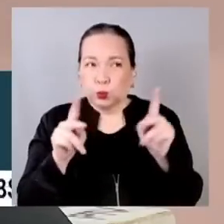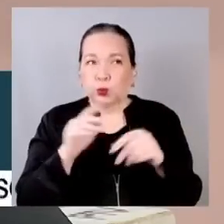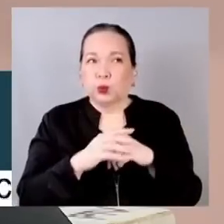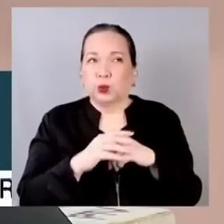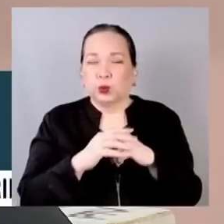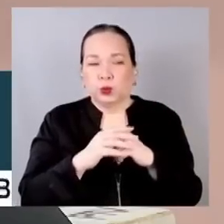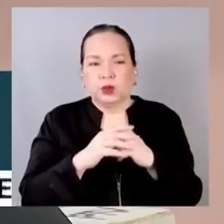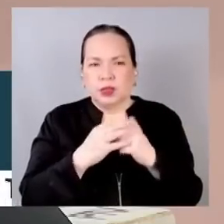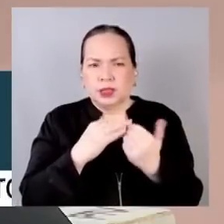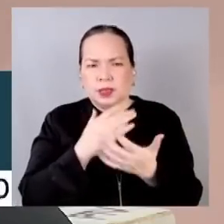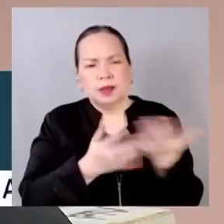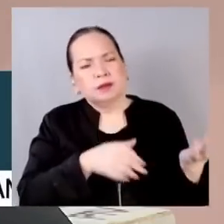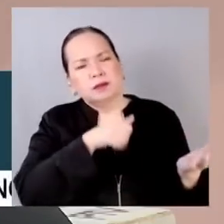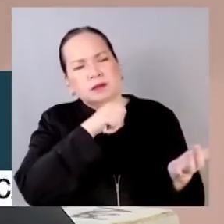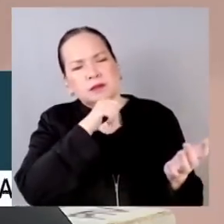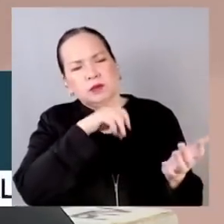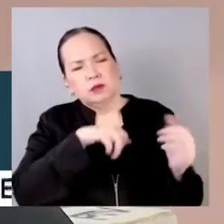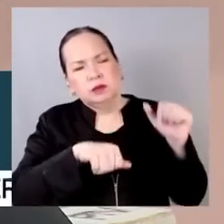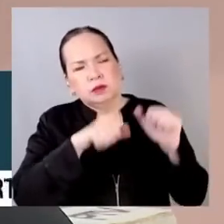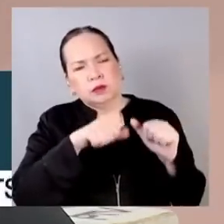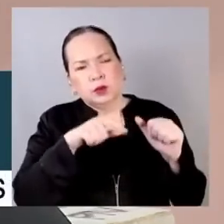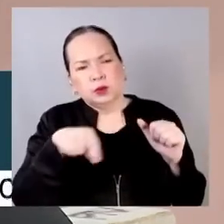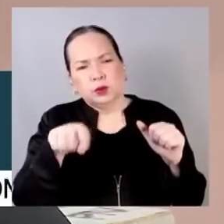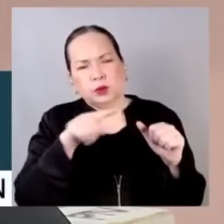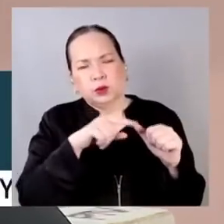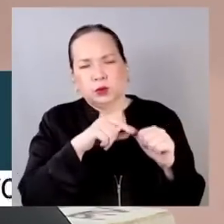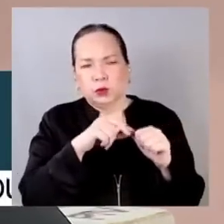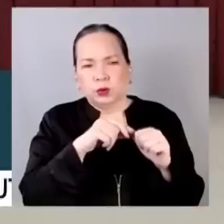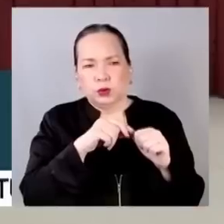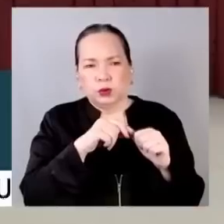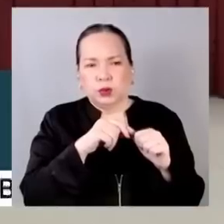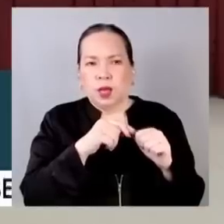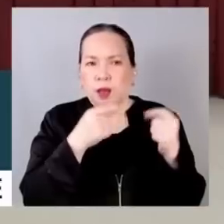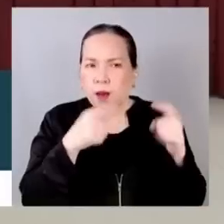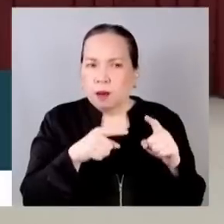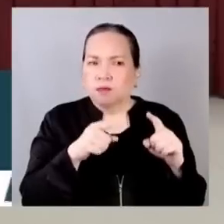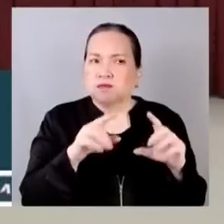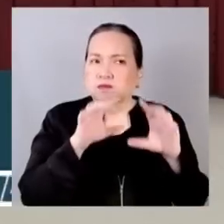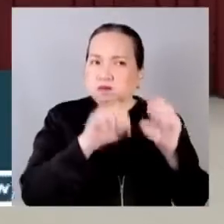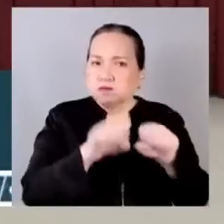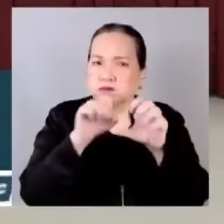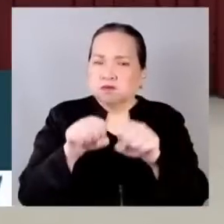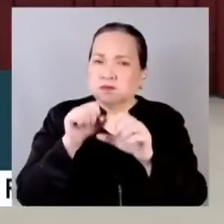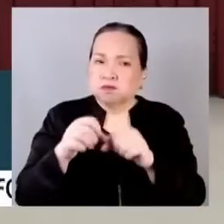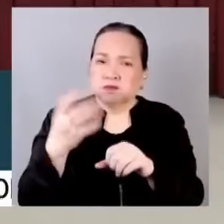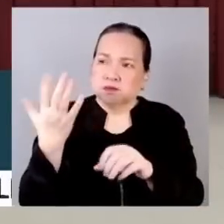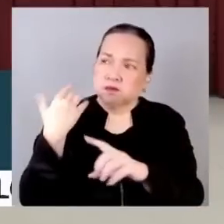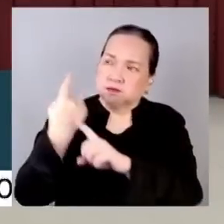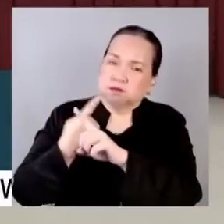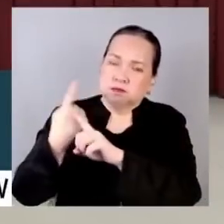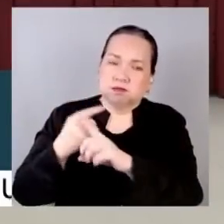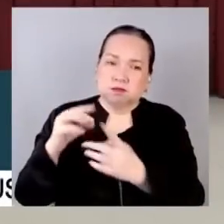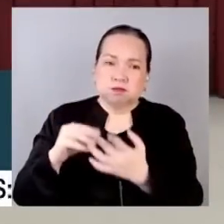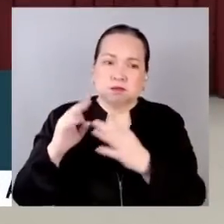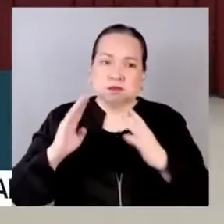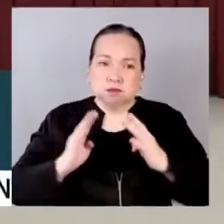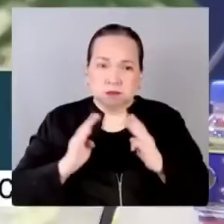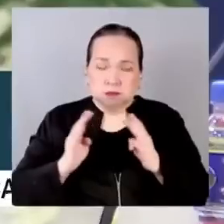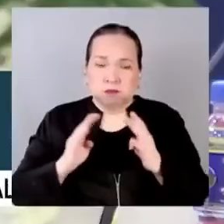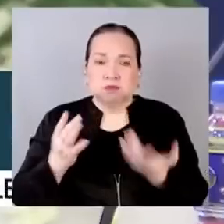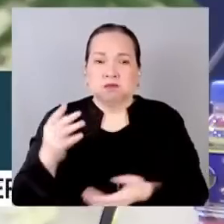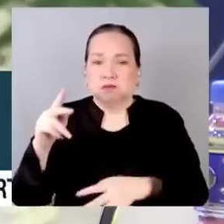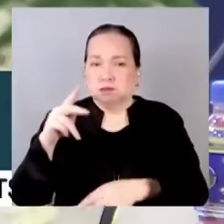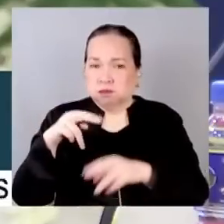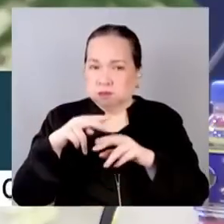on some of the drug raids that were done in the past couple of months, especially in Baguio, Poro Point, Binalon, and Pangasinan,